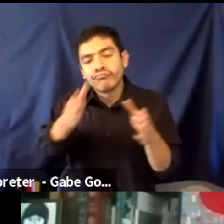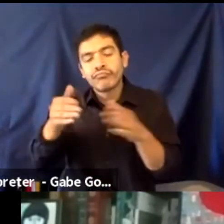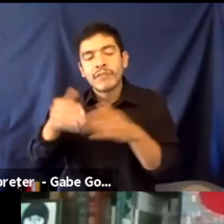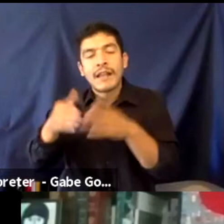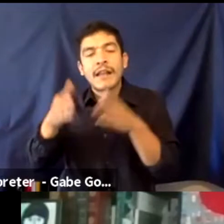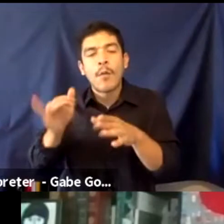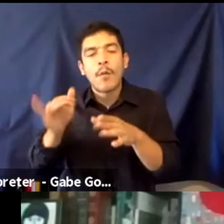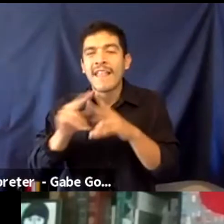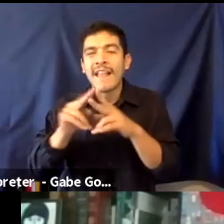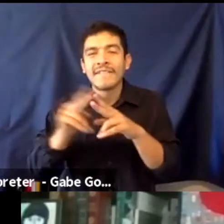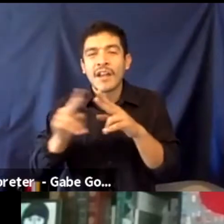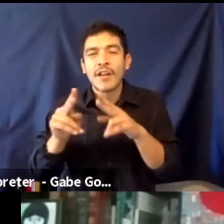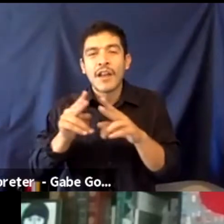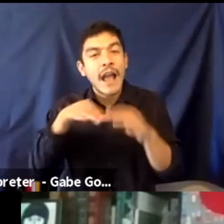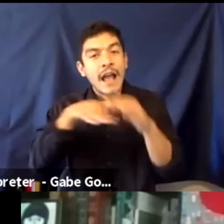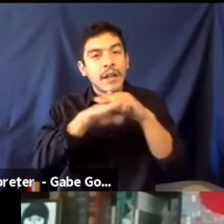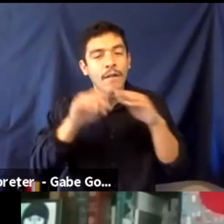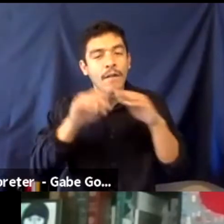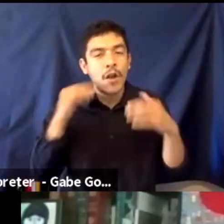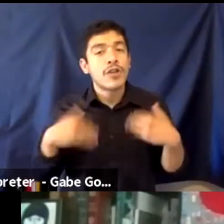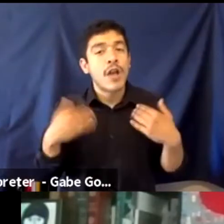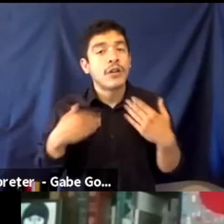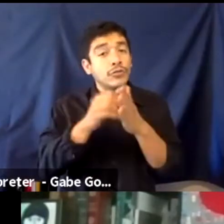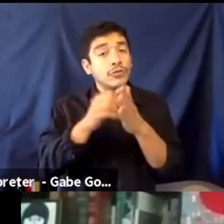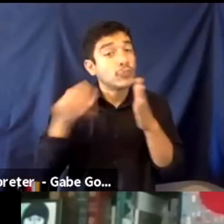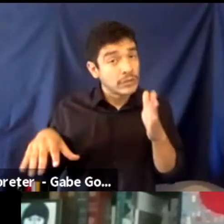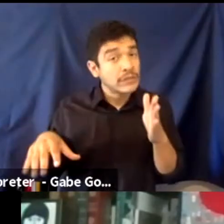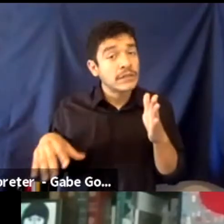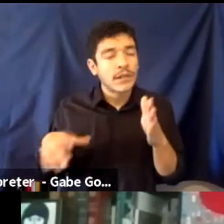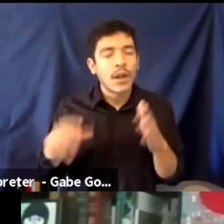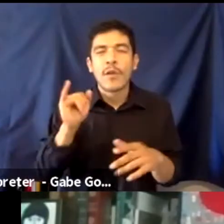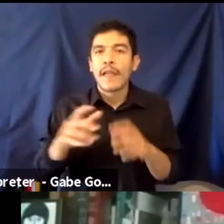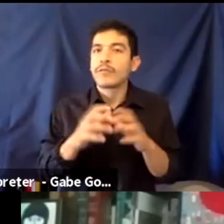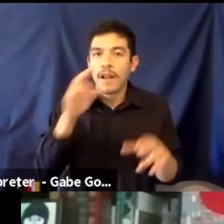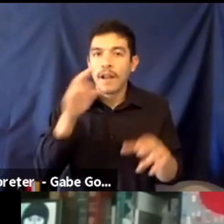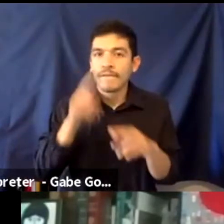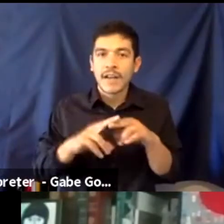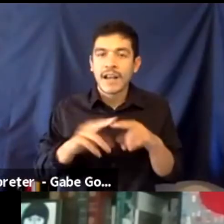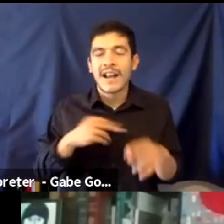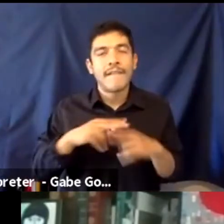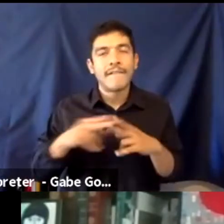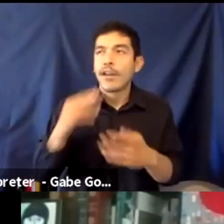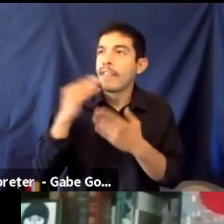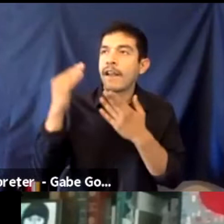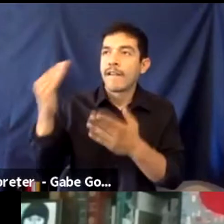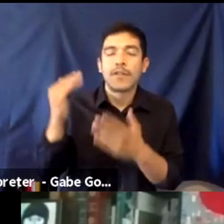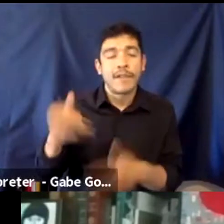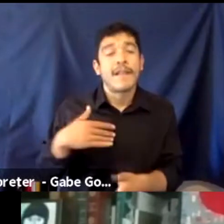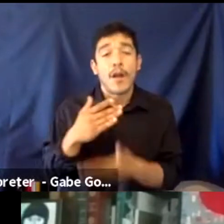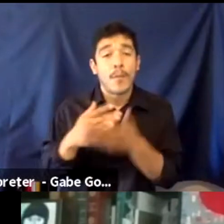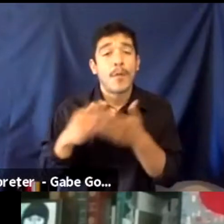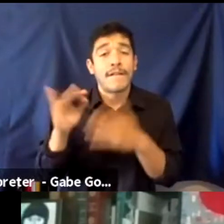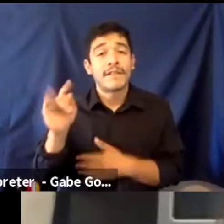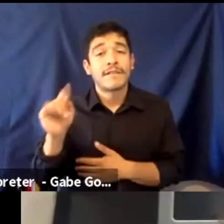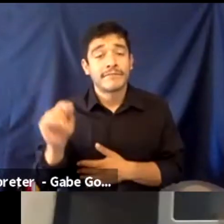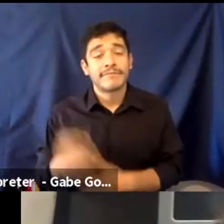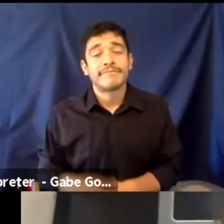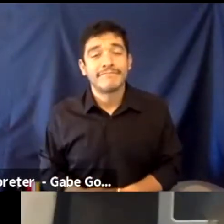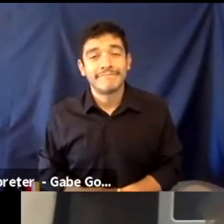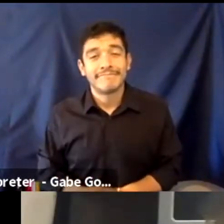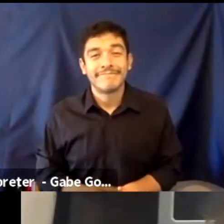to young students. So it was a load of fun, and I'm so thankful that I was a part of it.